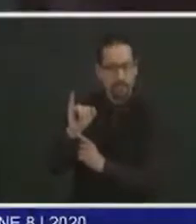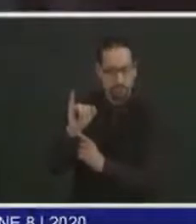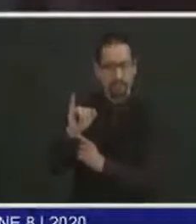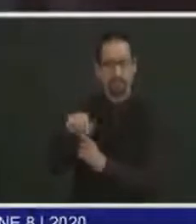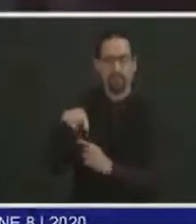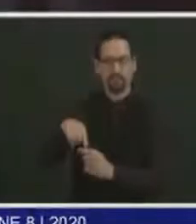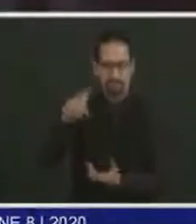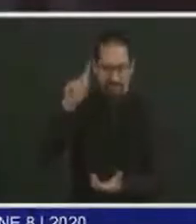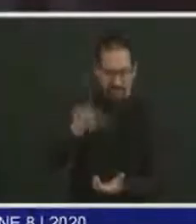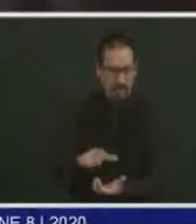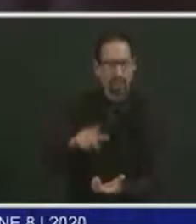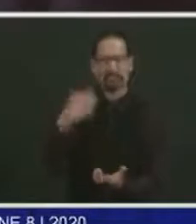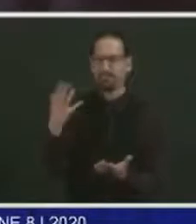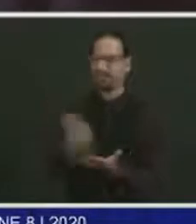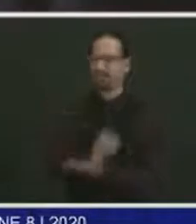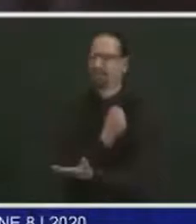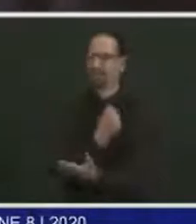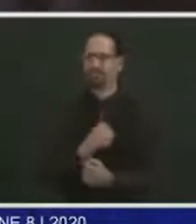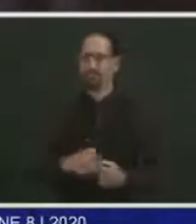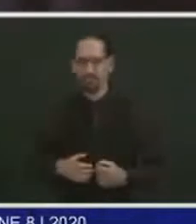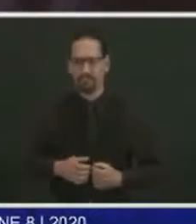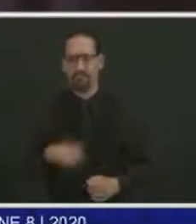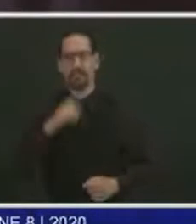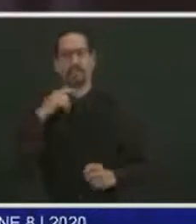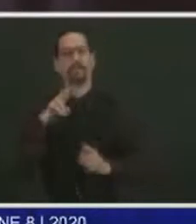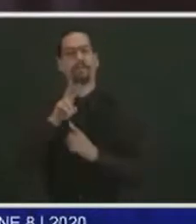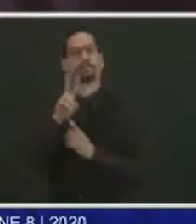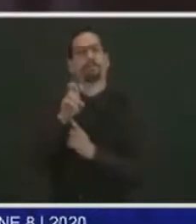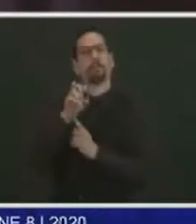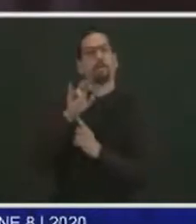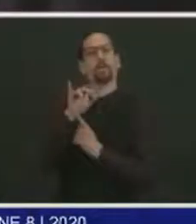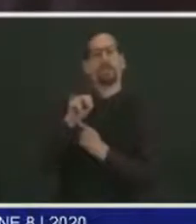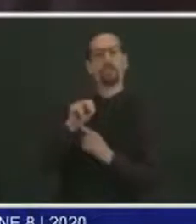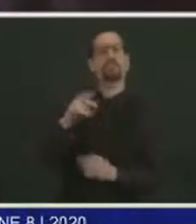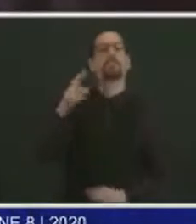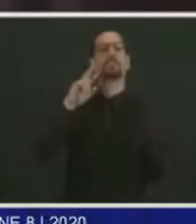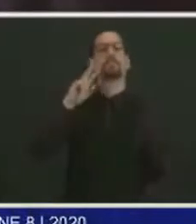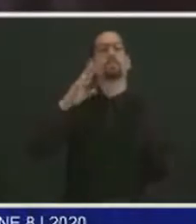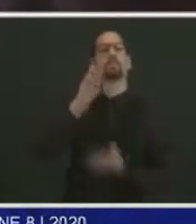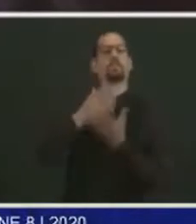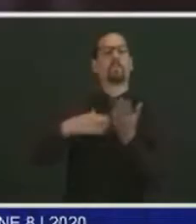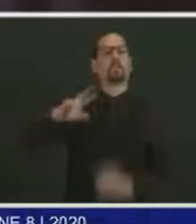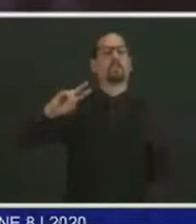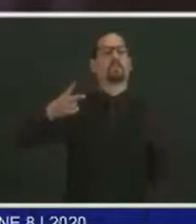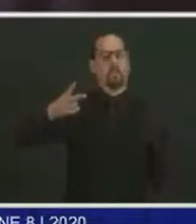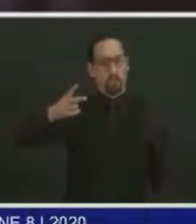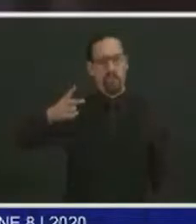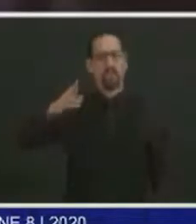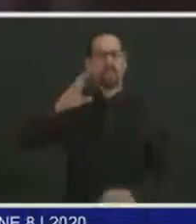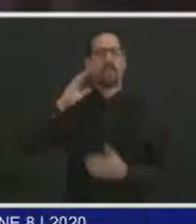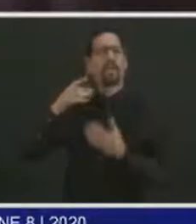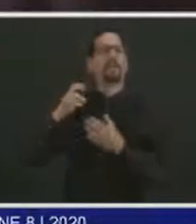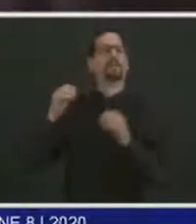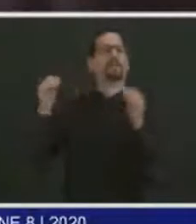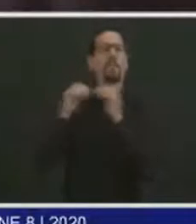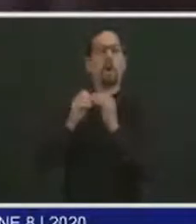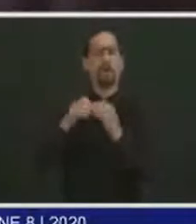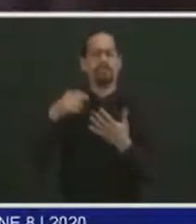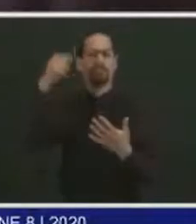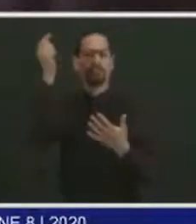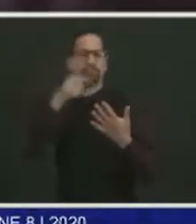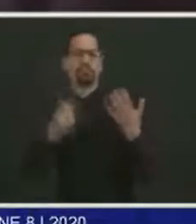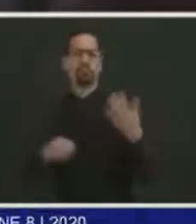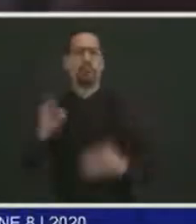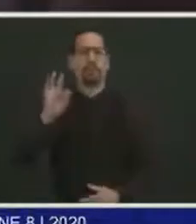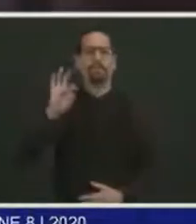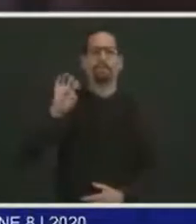version. Version 2 of the app, which will have additional features and functionality, will be out by the end of